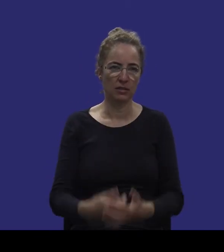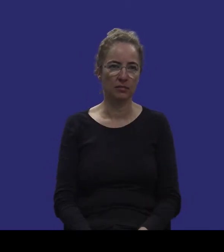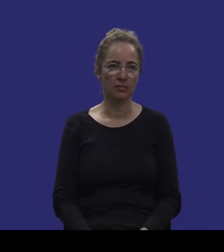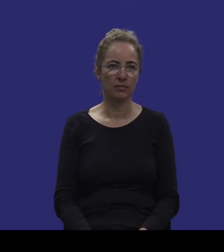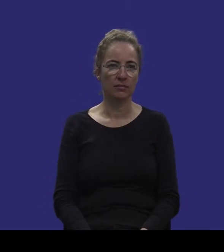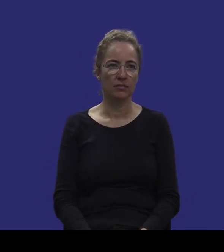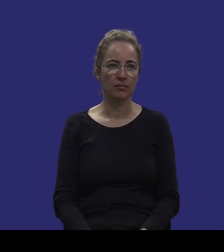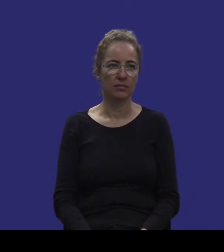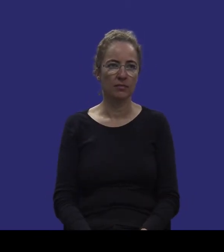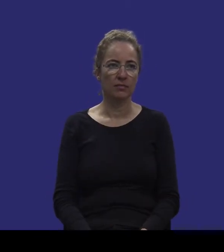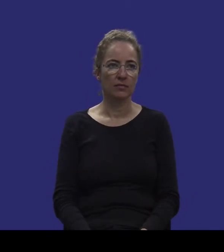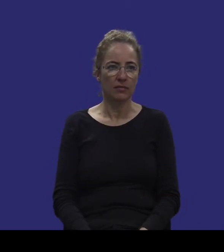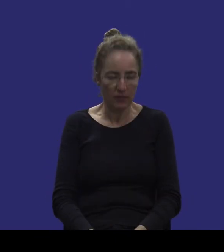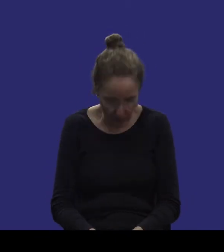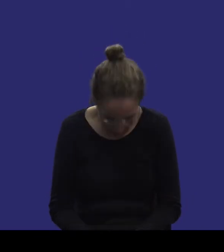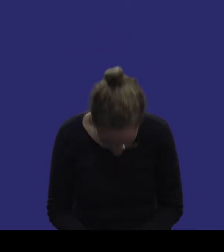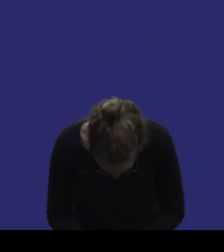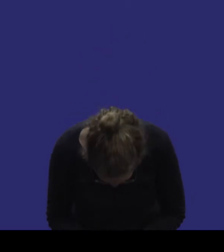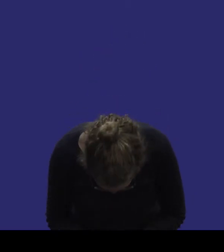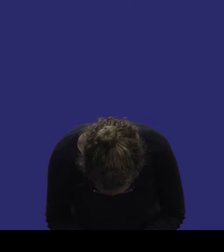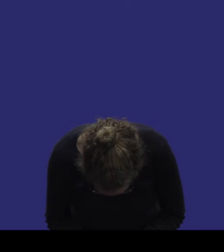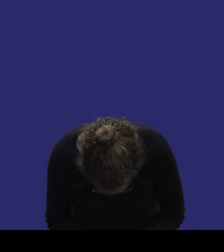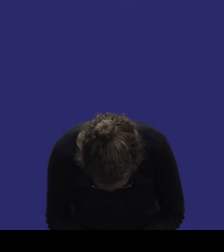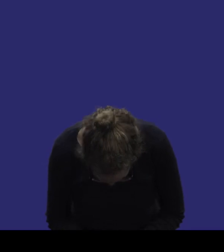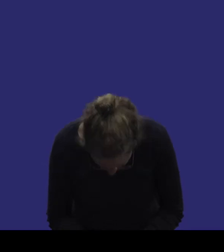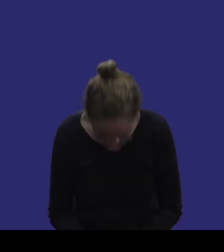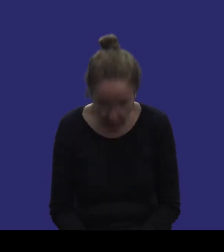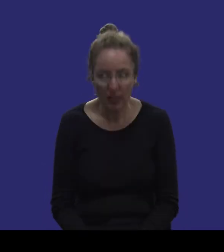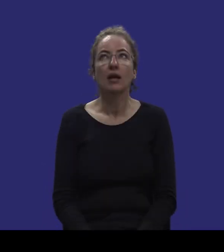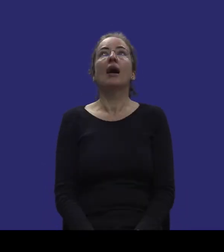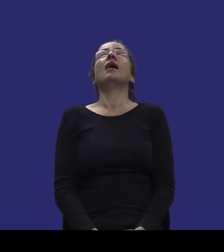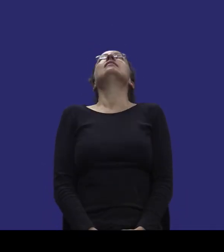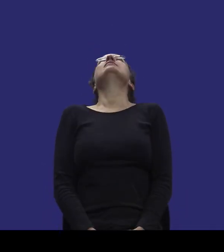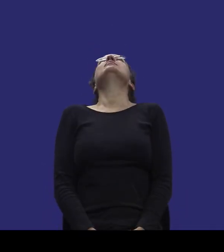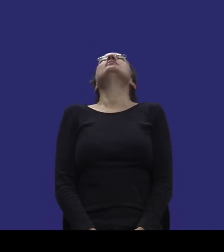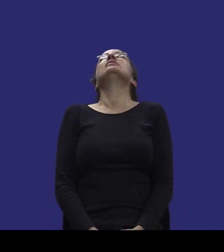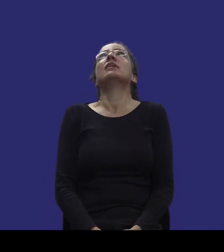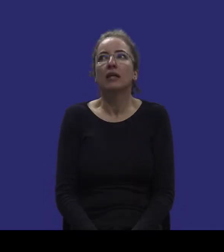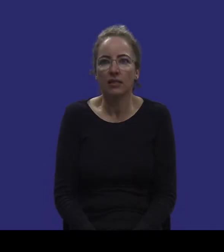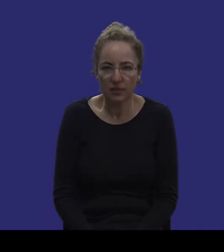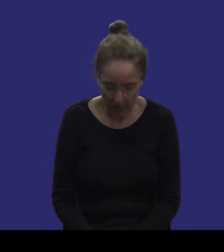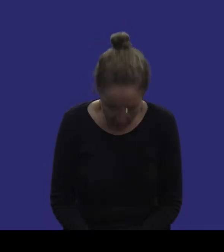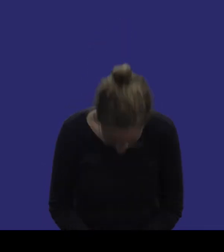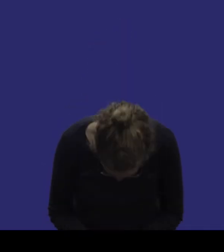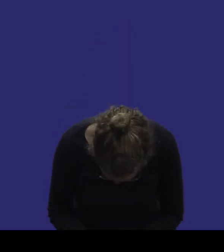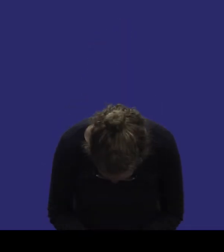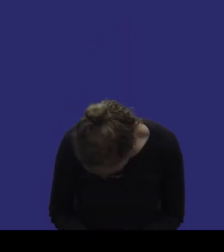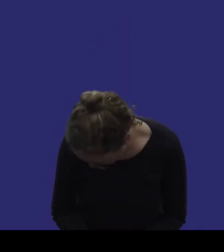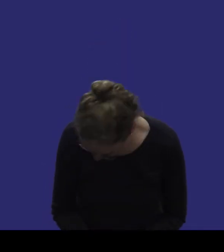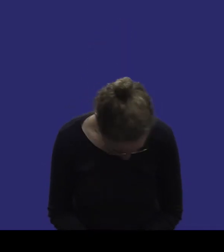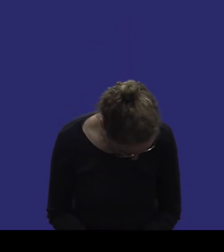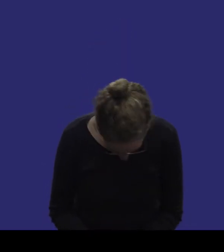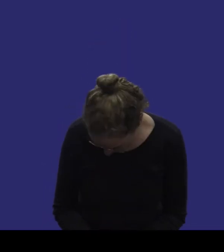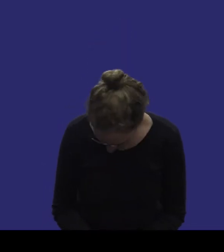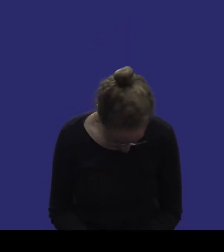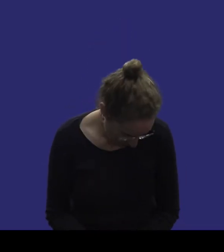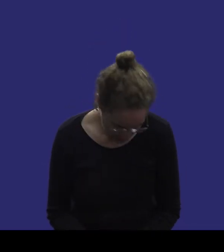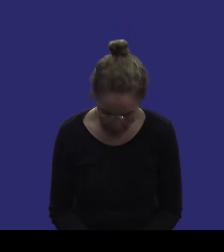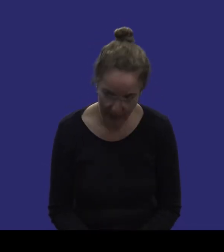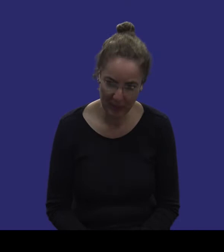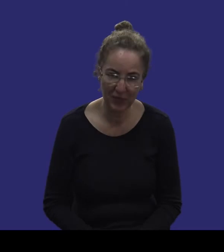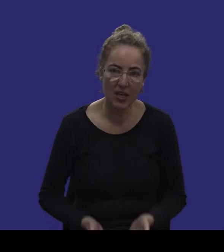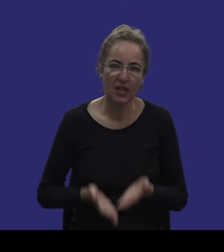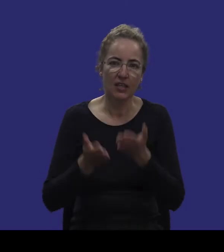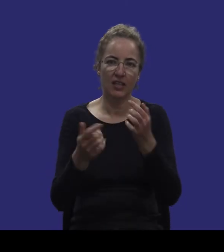about. You put your head in, you put your head out, you put your head in, and you shake it